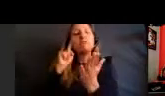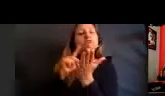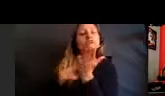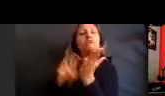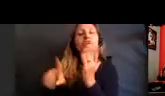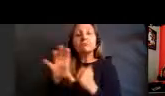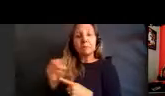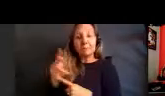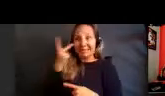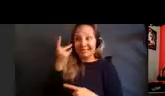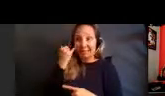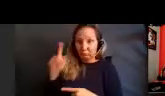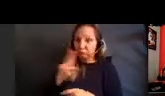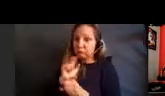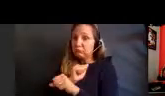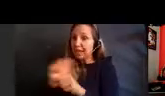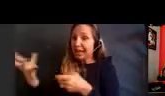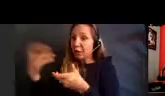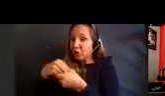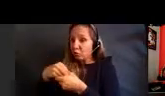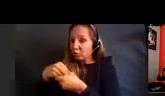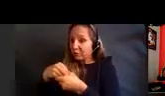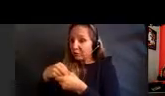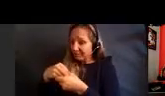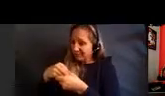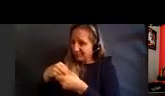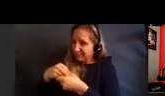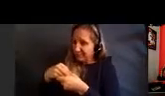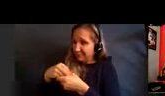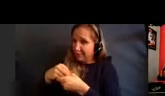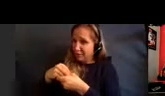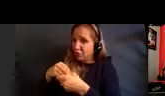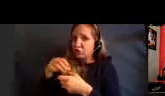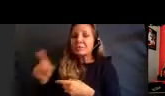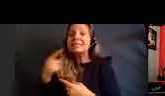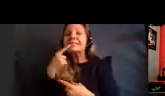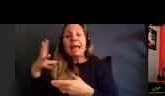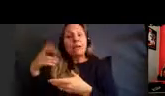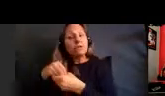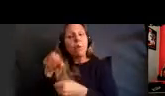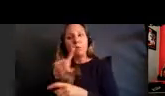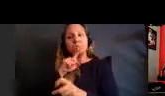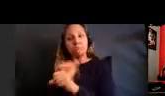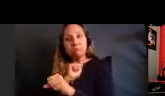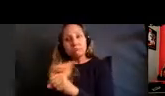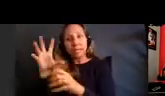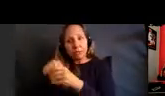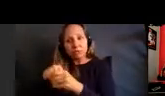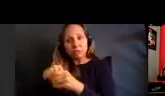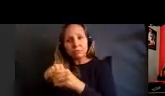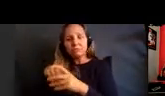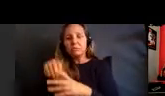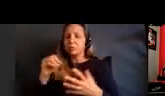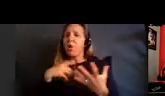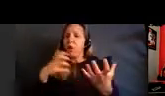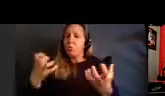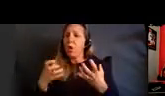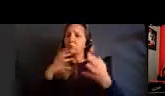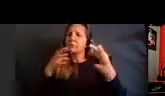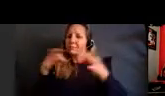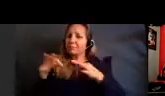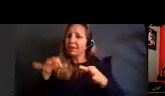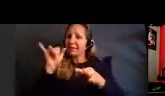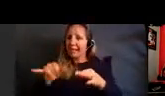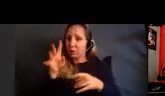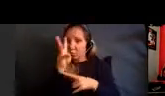the talk and walking the walk? And so with that, I want to dive into what does it look like to create an inclusive recruitment